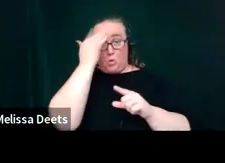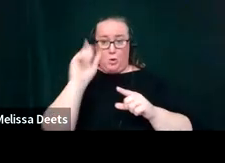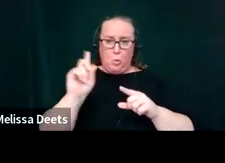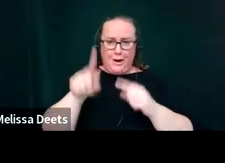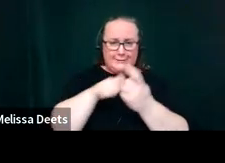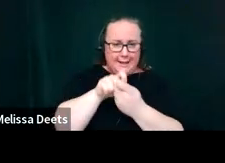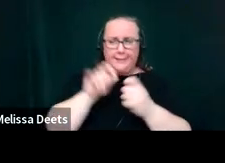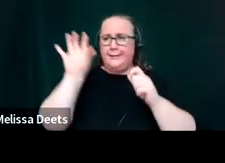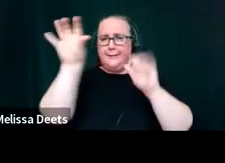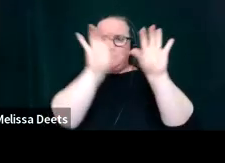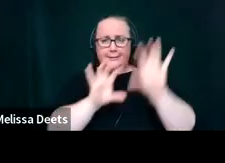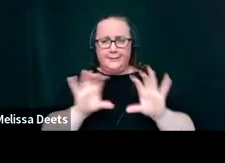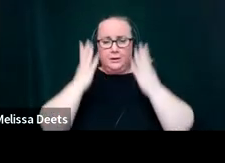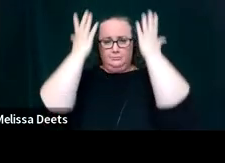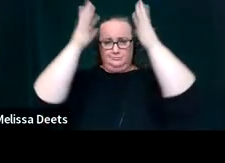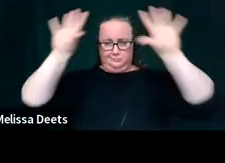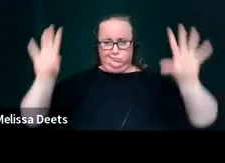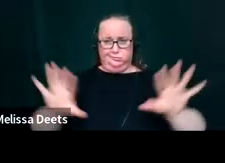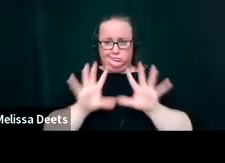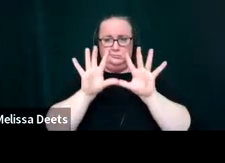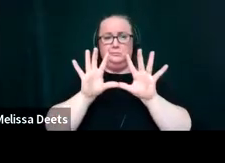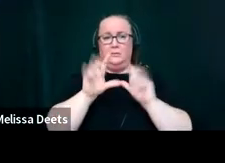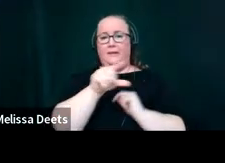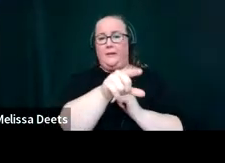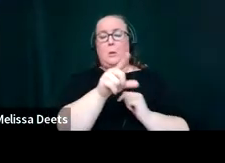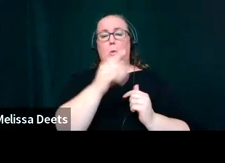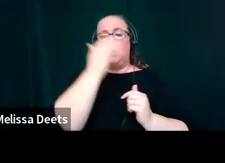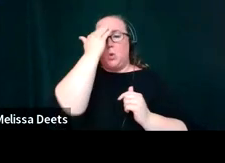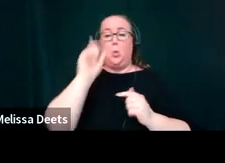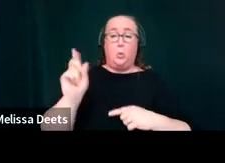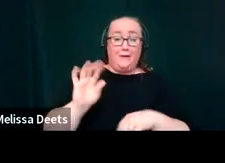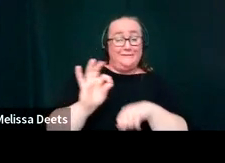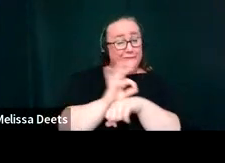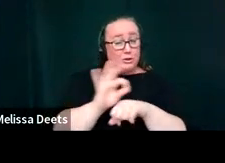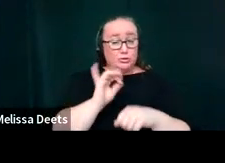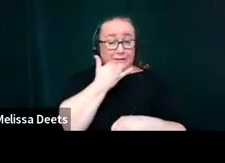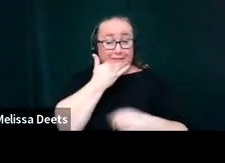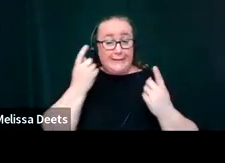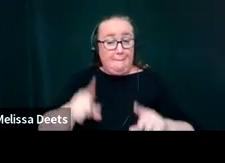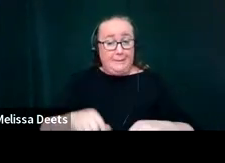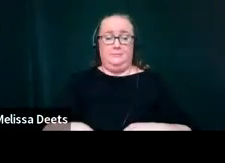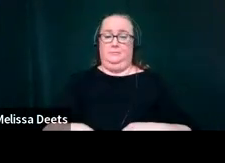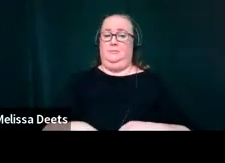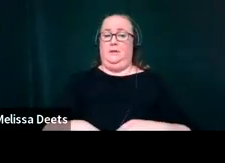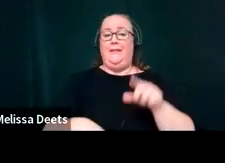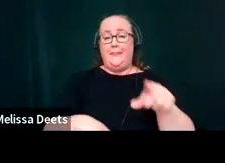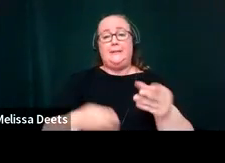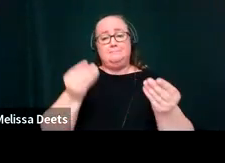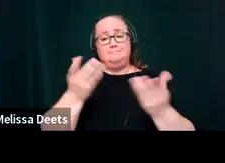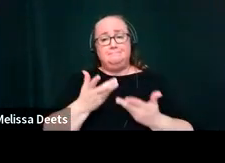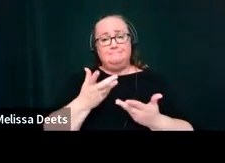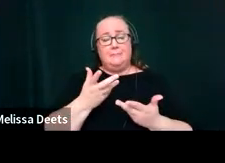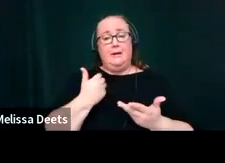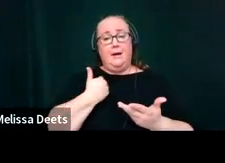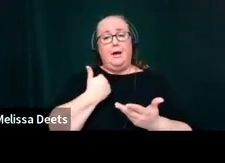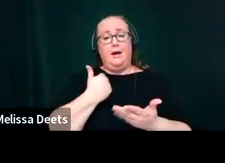some understanding of where the patient is having functional defects. And very importantly, it allows us to